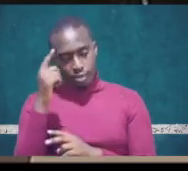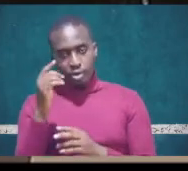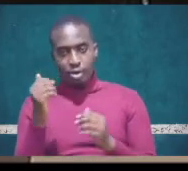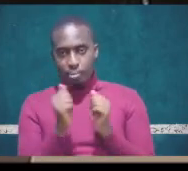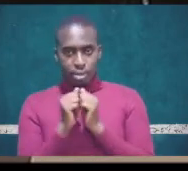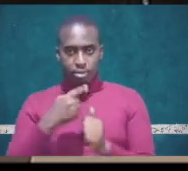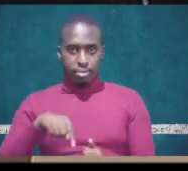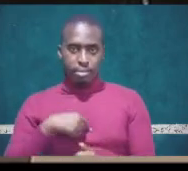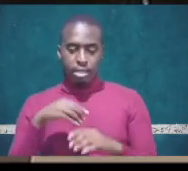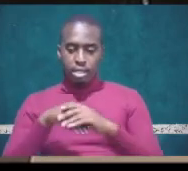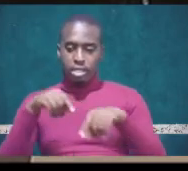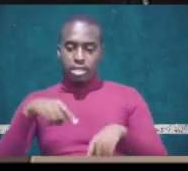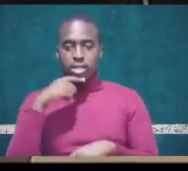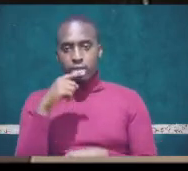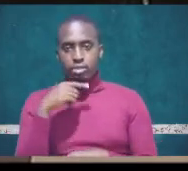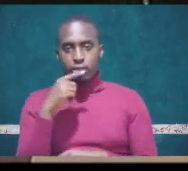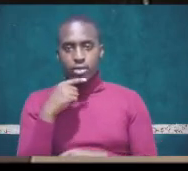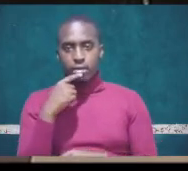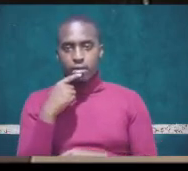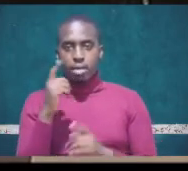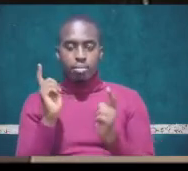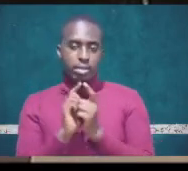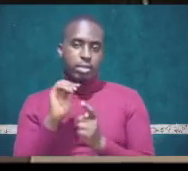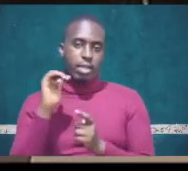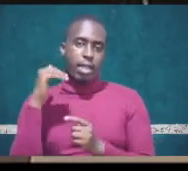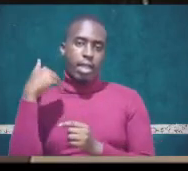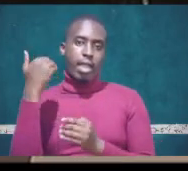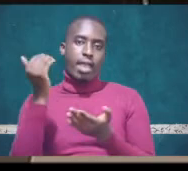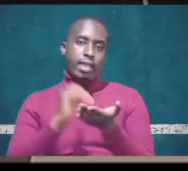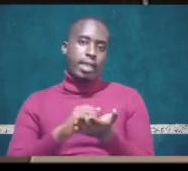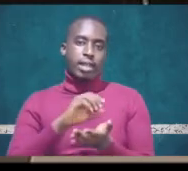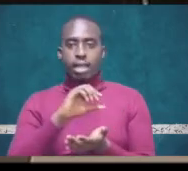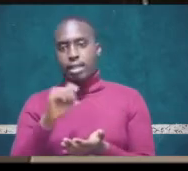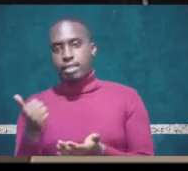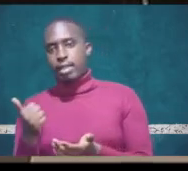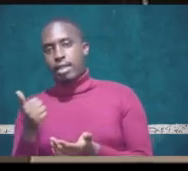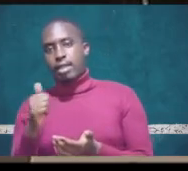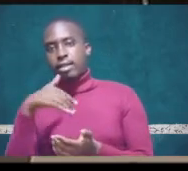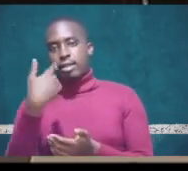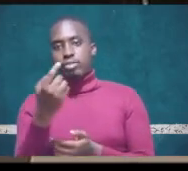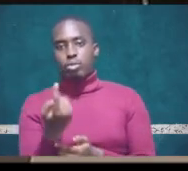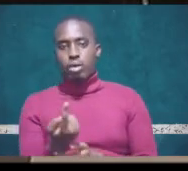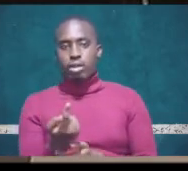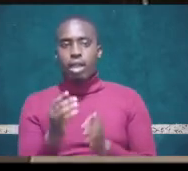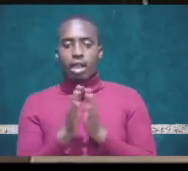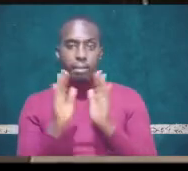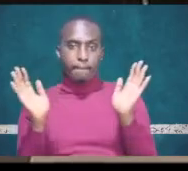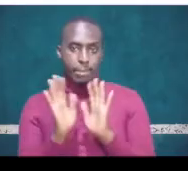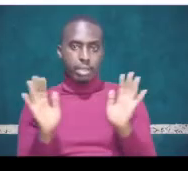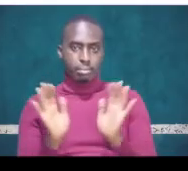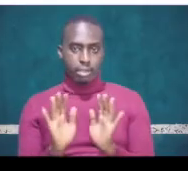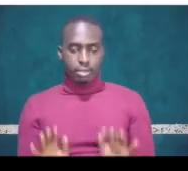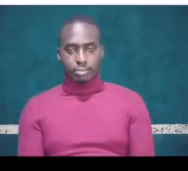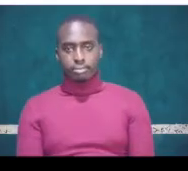with me into this lesson. We'll meet again into the other next one. And bye-bye.